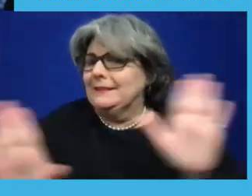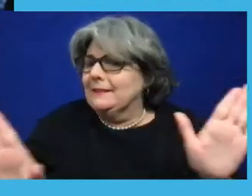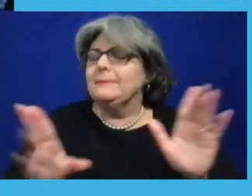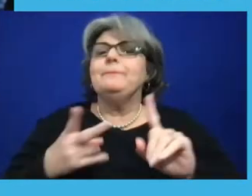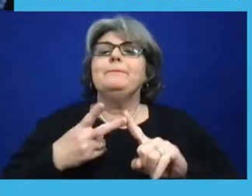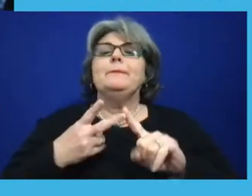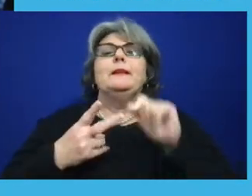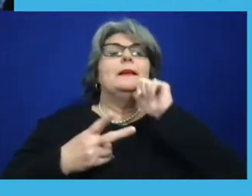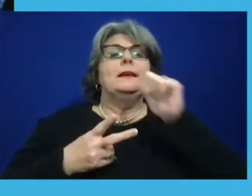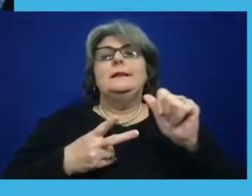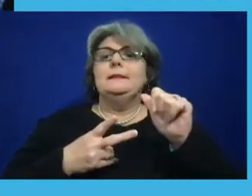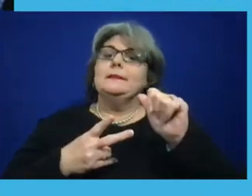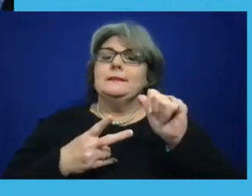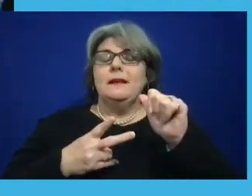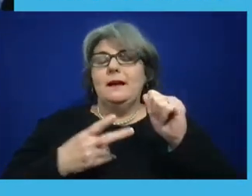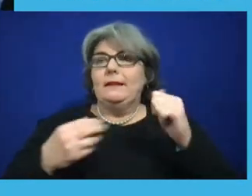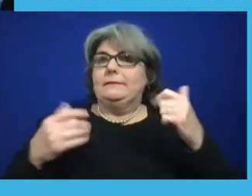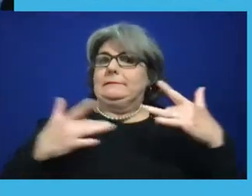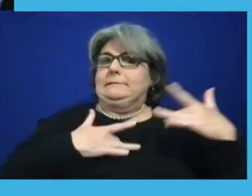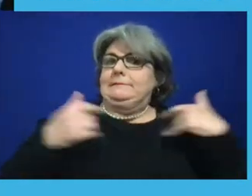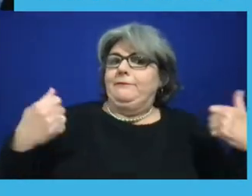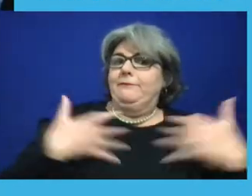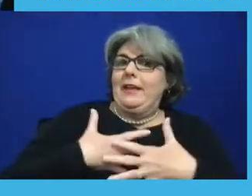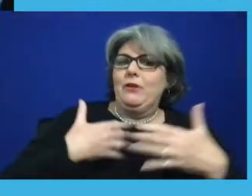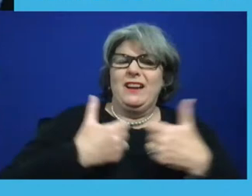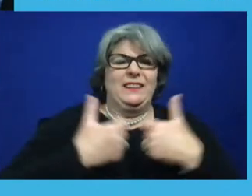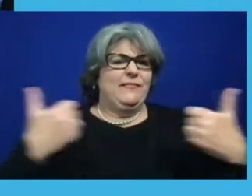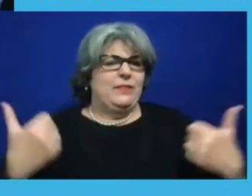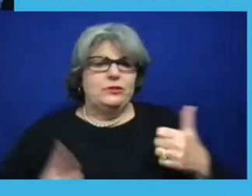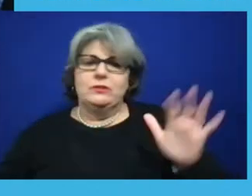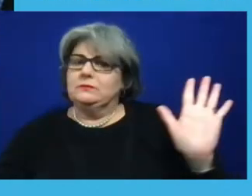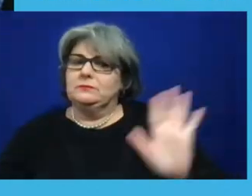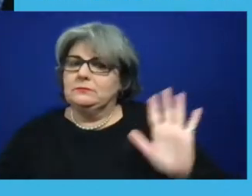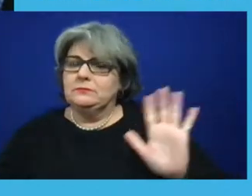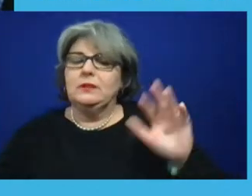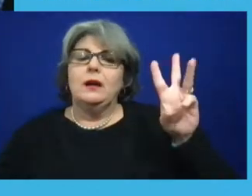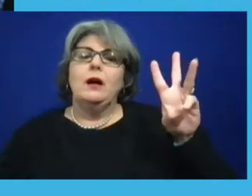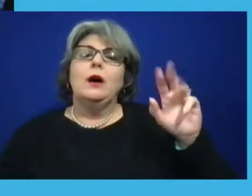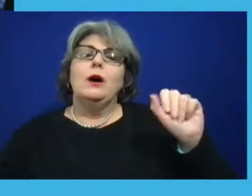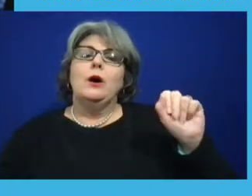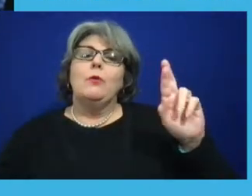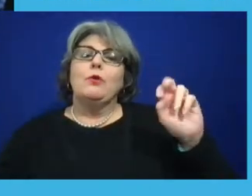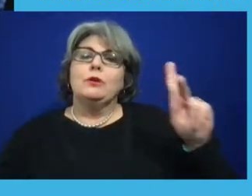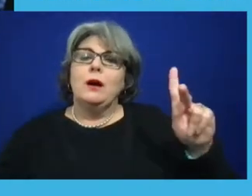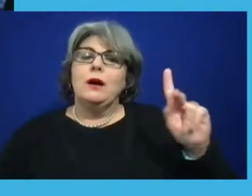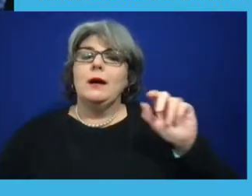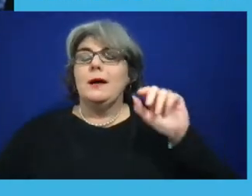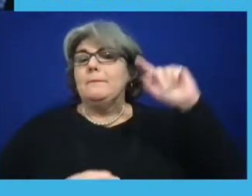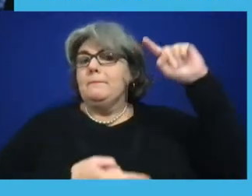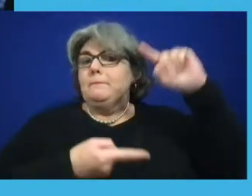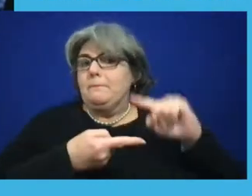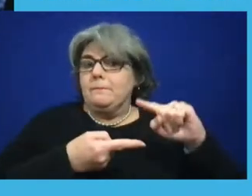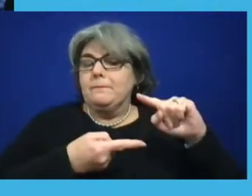off chasing wacky conspiracy theories. He hasn't been drumming up fear and division.